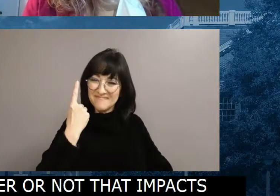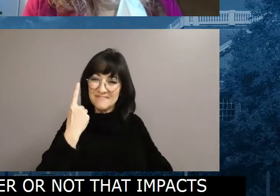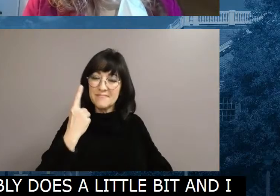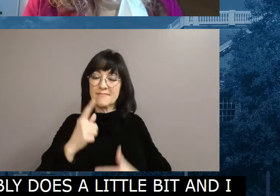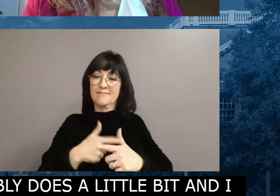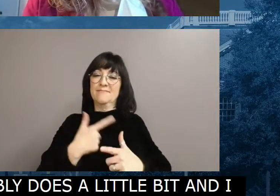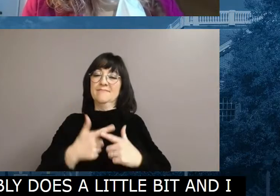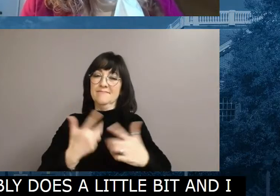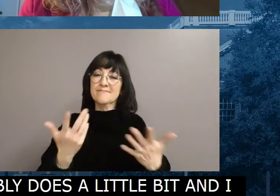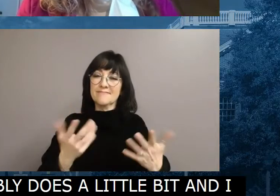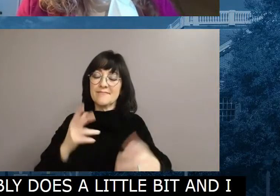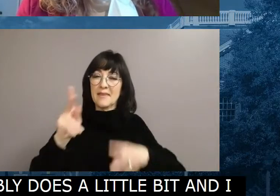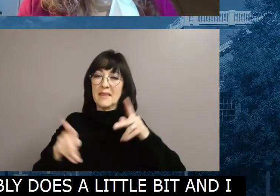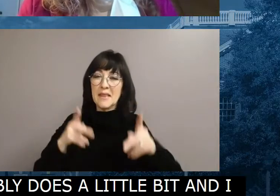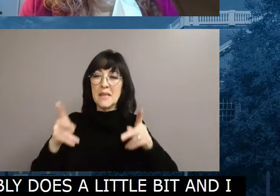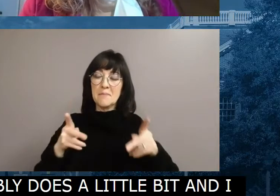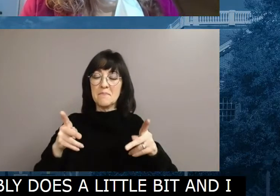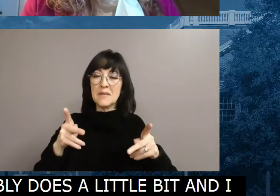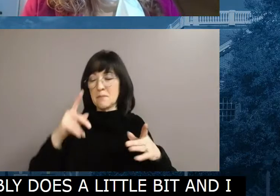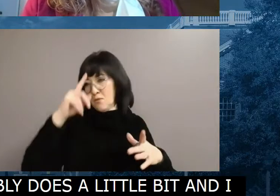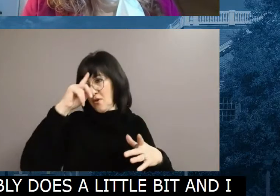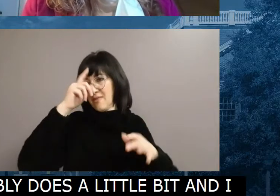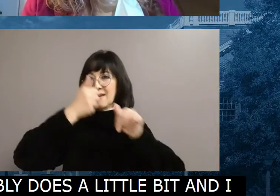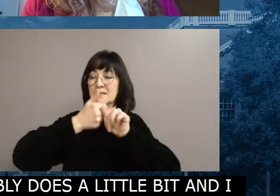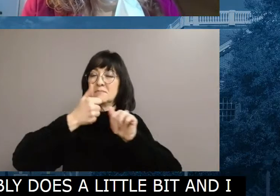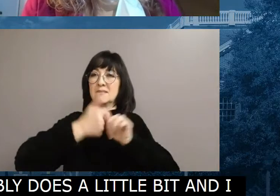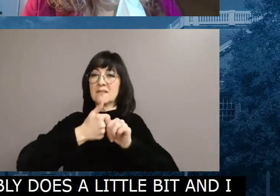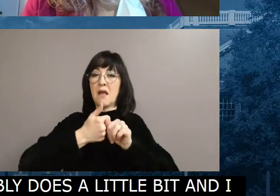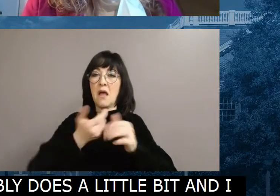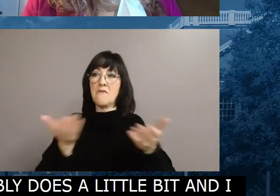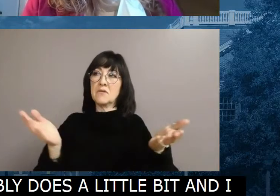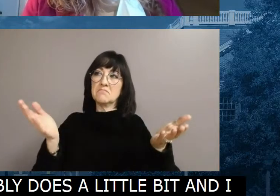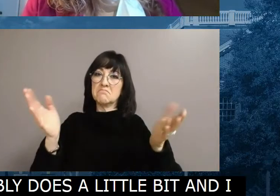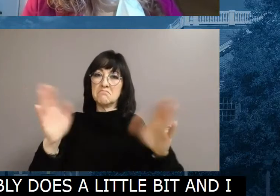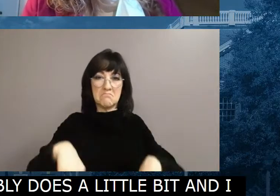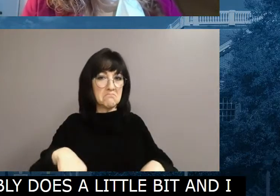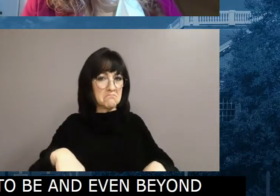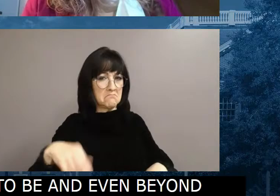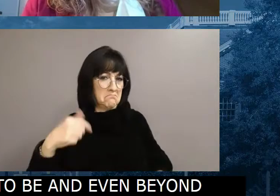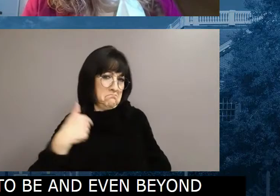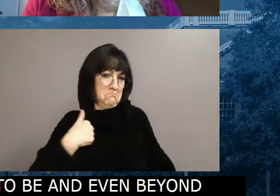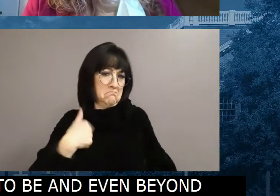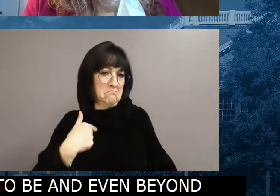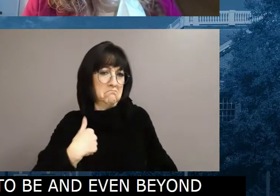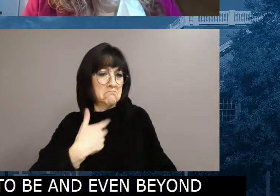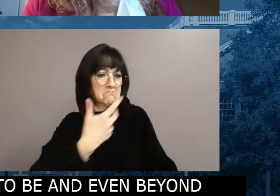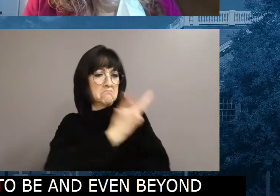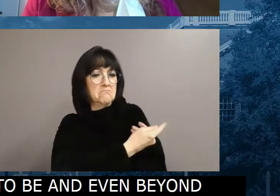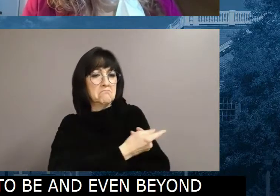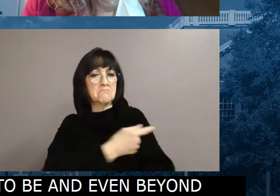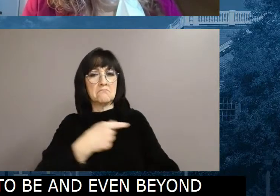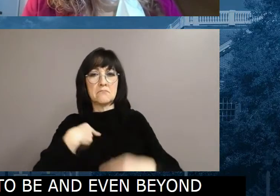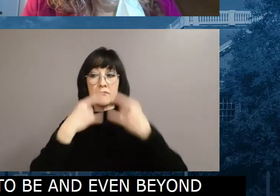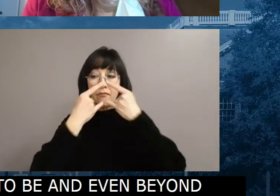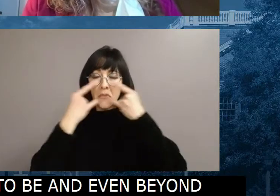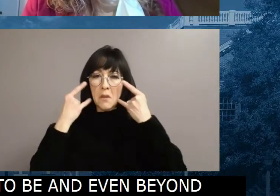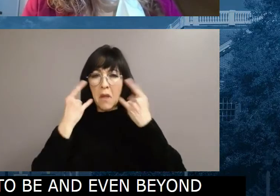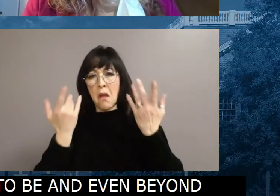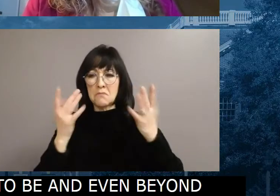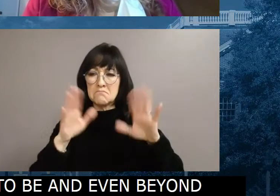get fully vaccinated, how compliant are you going to be to mask wearing? And we know that there